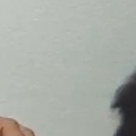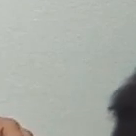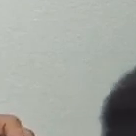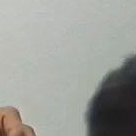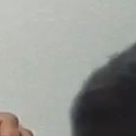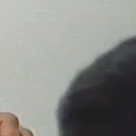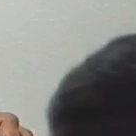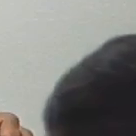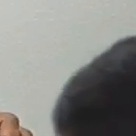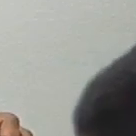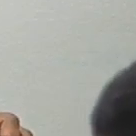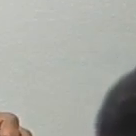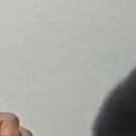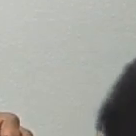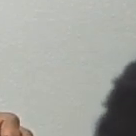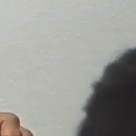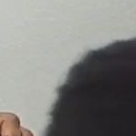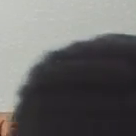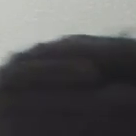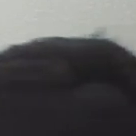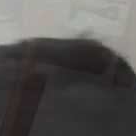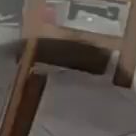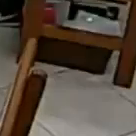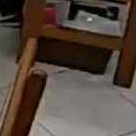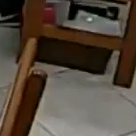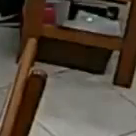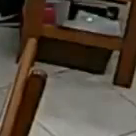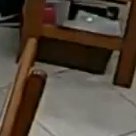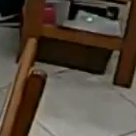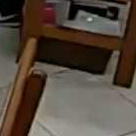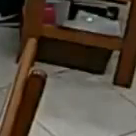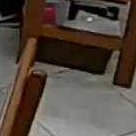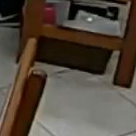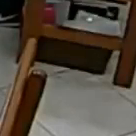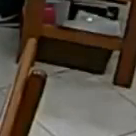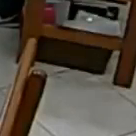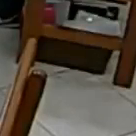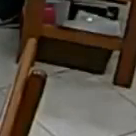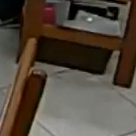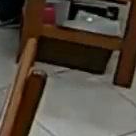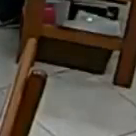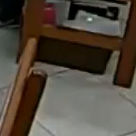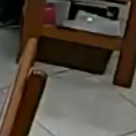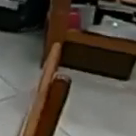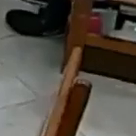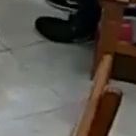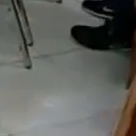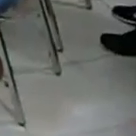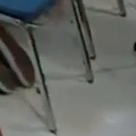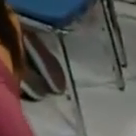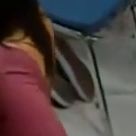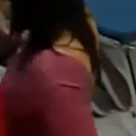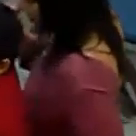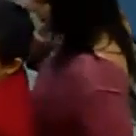forgot to pray for the children. It's your time. Pray, Marcus.